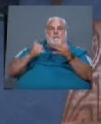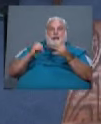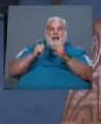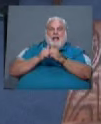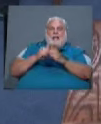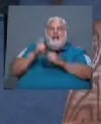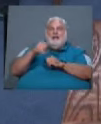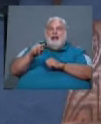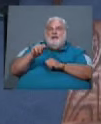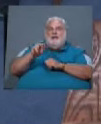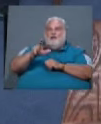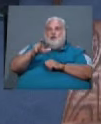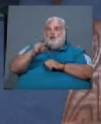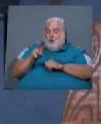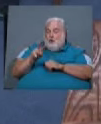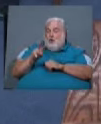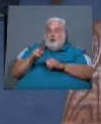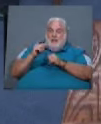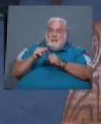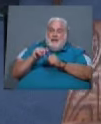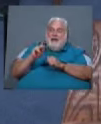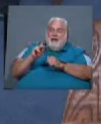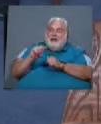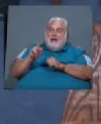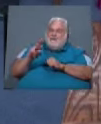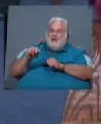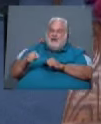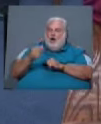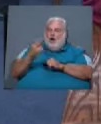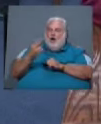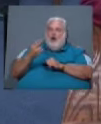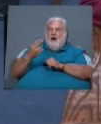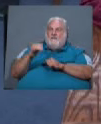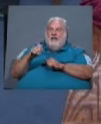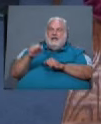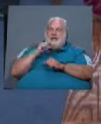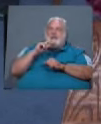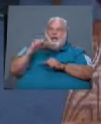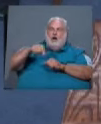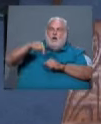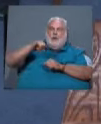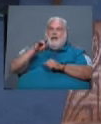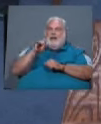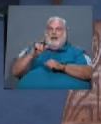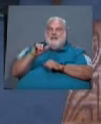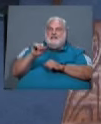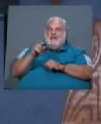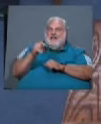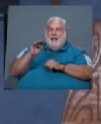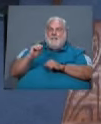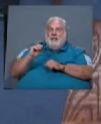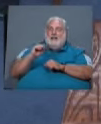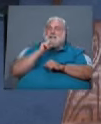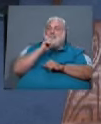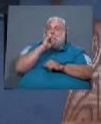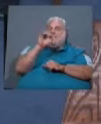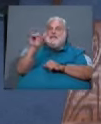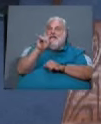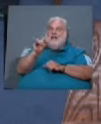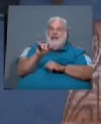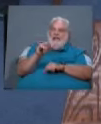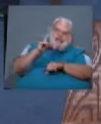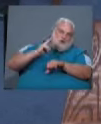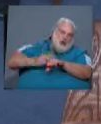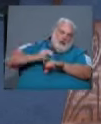of 1932. They played at Cavanaugh Field, which is now Quigley Stadium. So it ain't like that the area is not historically